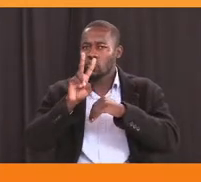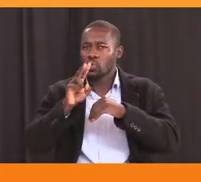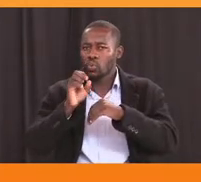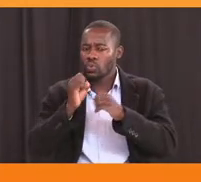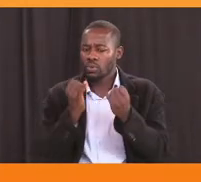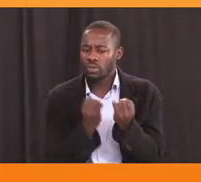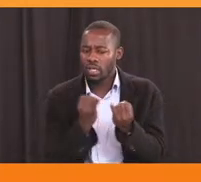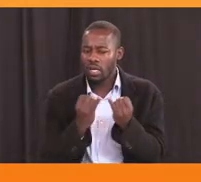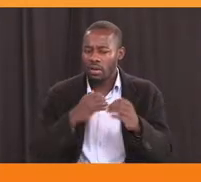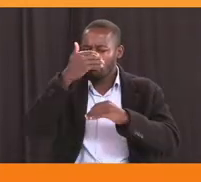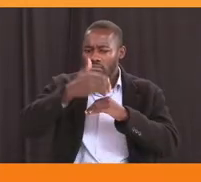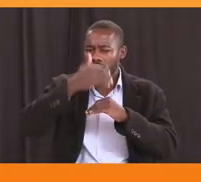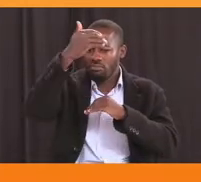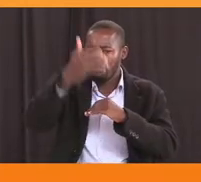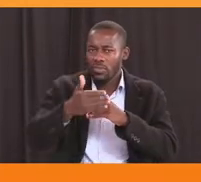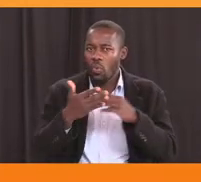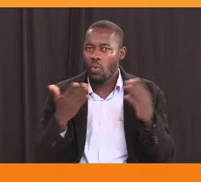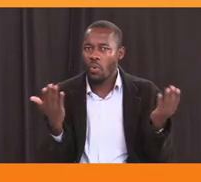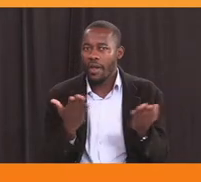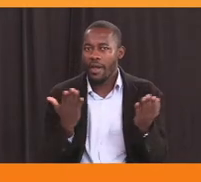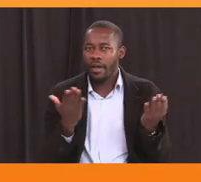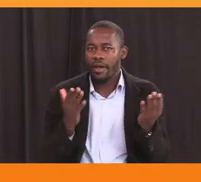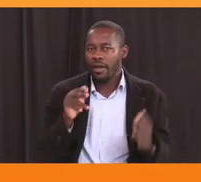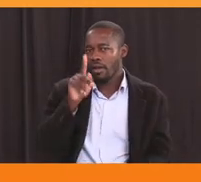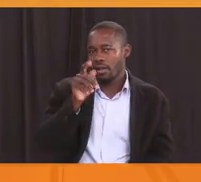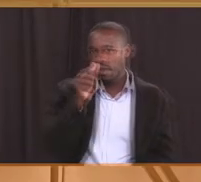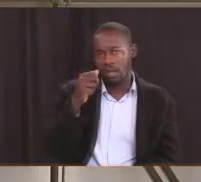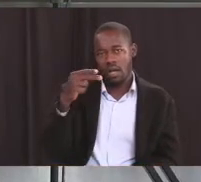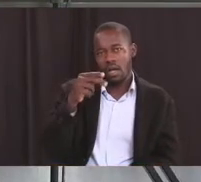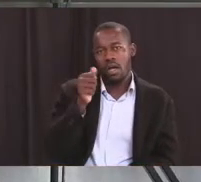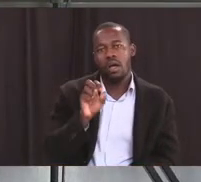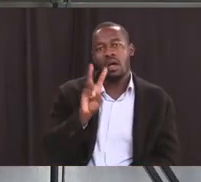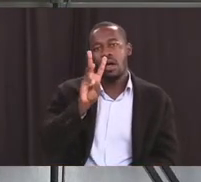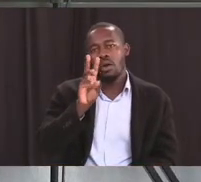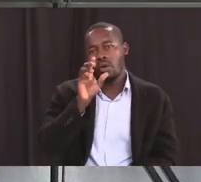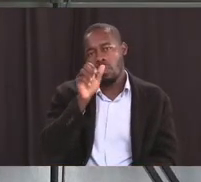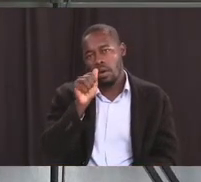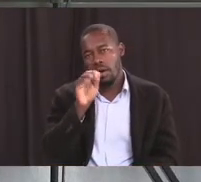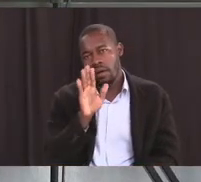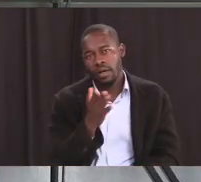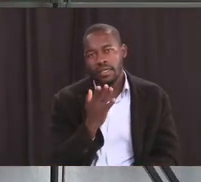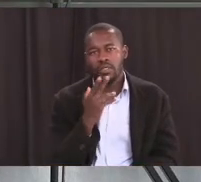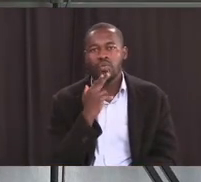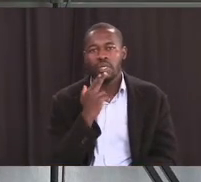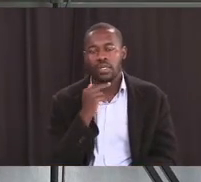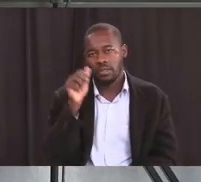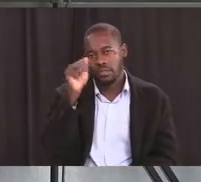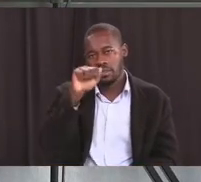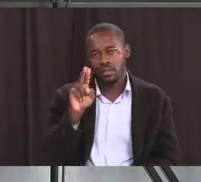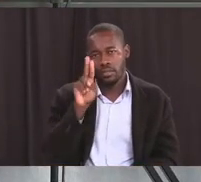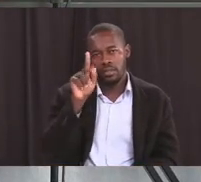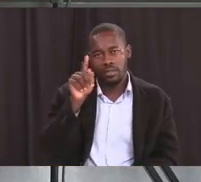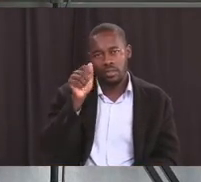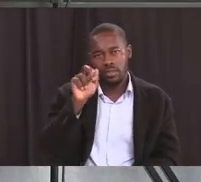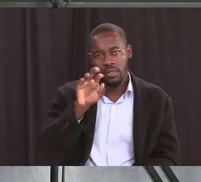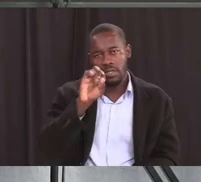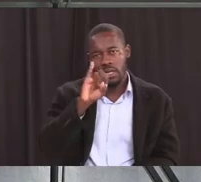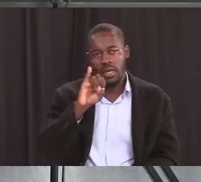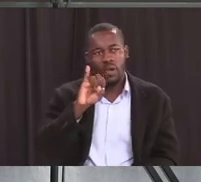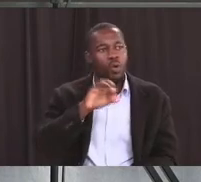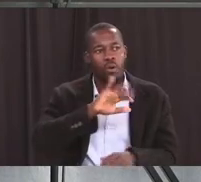it will be in Kahawasu Kari. Yeah, so we'll share more about the location, and every One Tribe